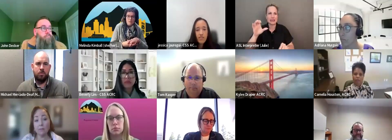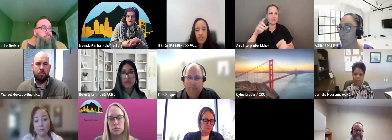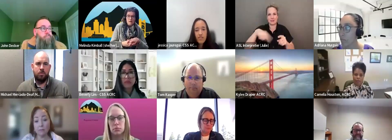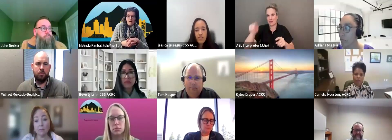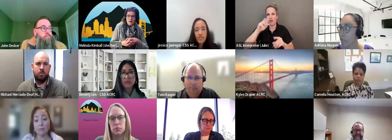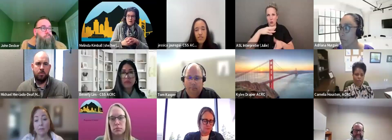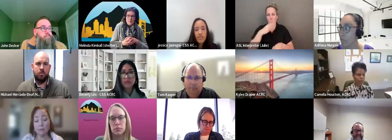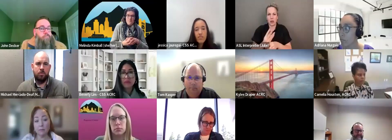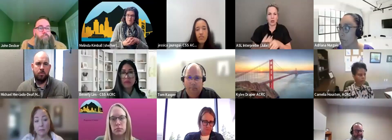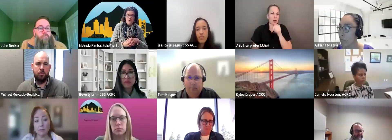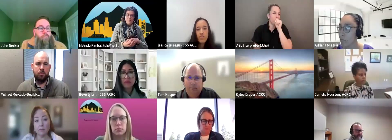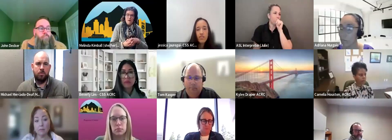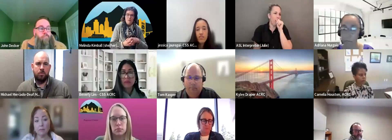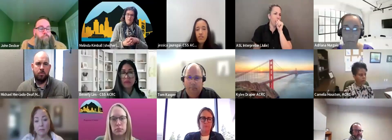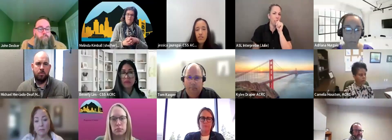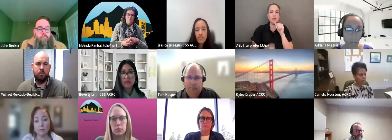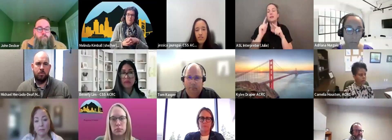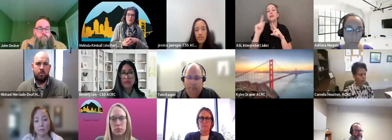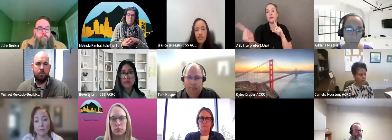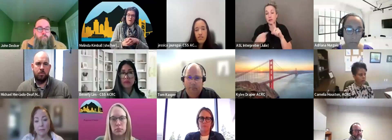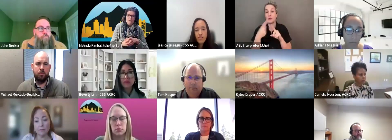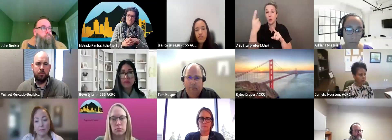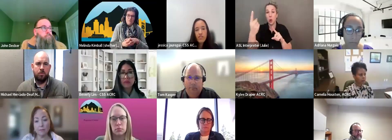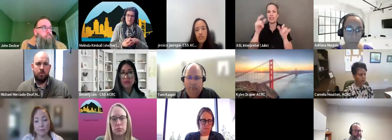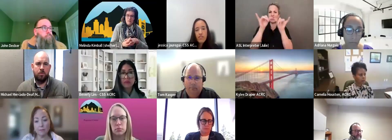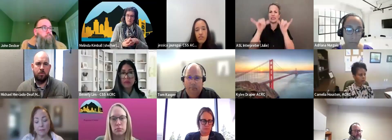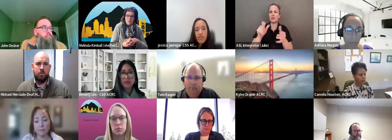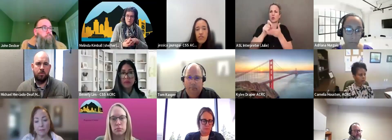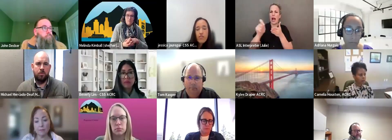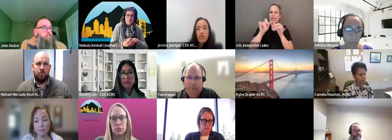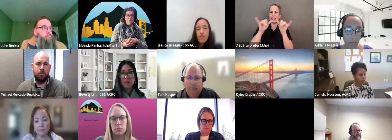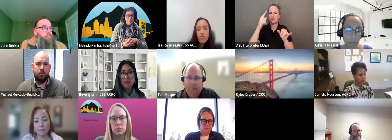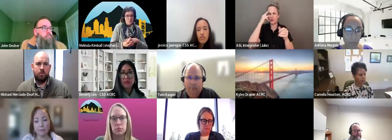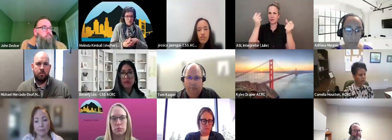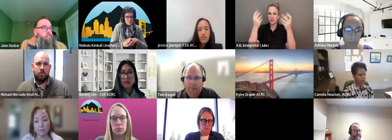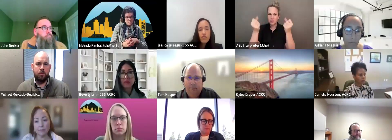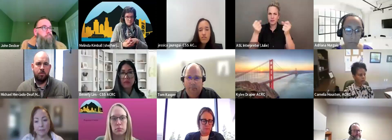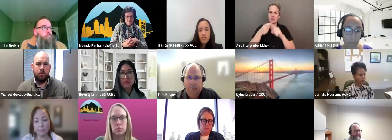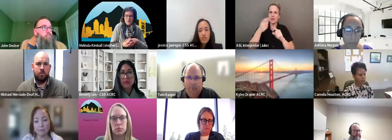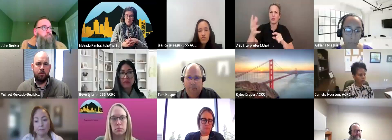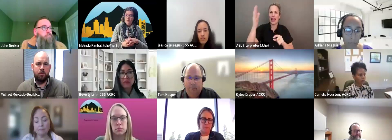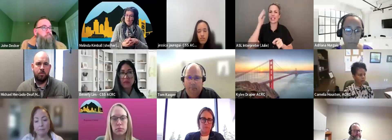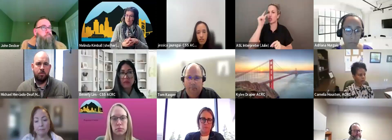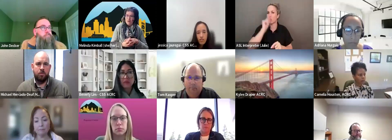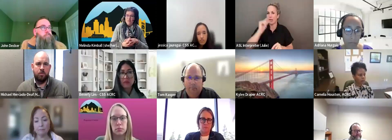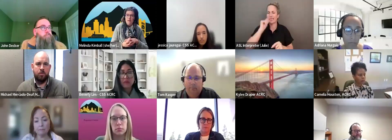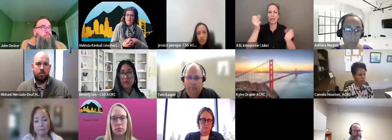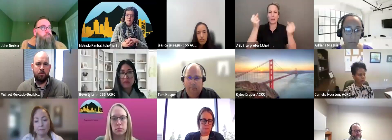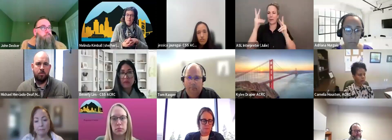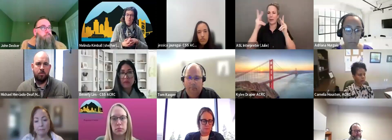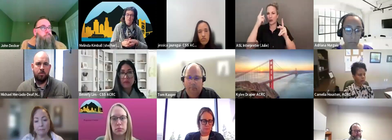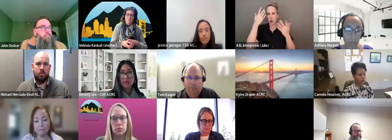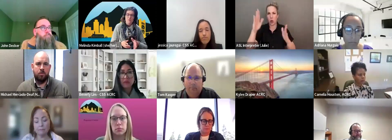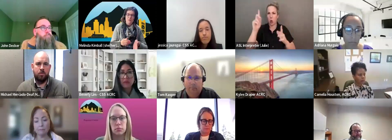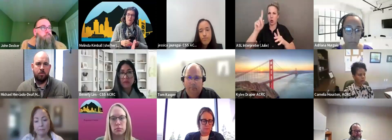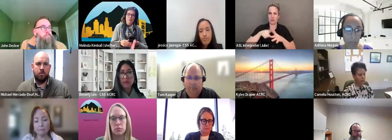world. The first documented systematic writing system for sign language came from ancient Greece. Many people don't know that, and